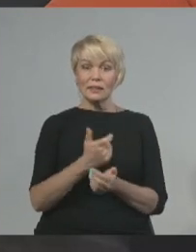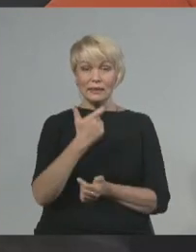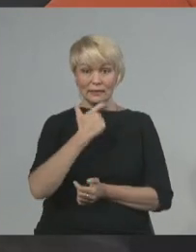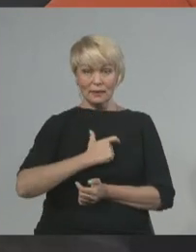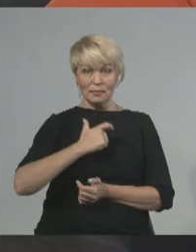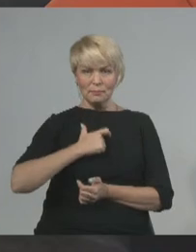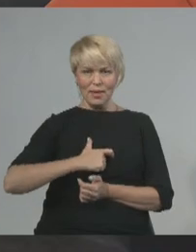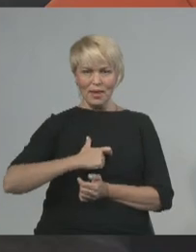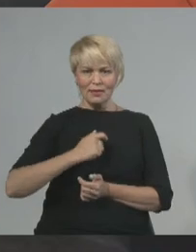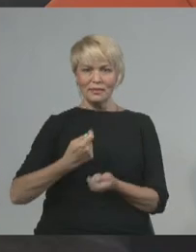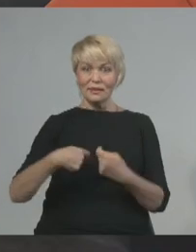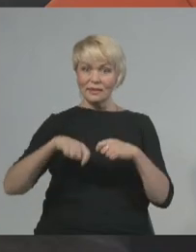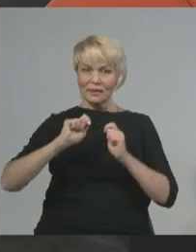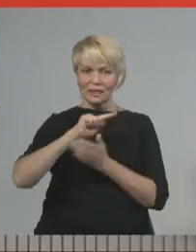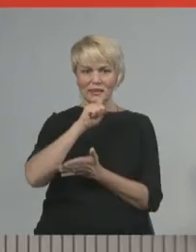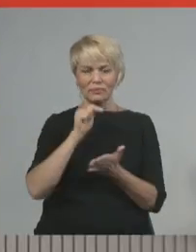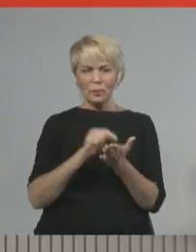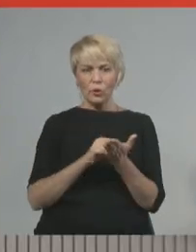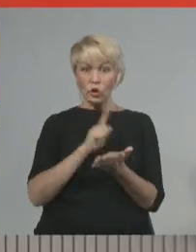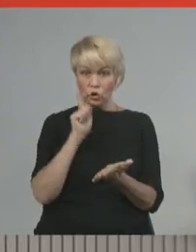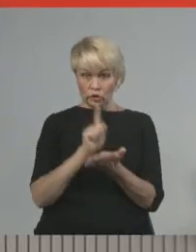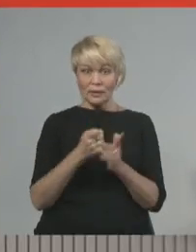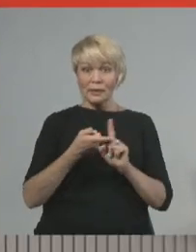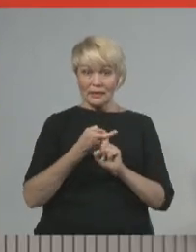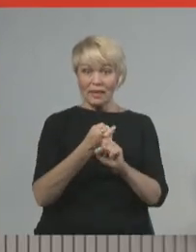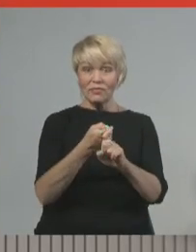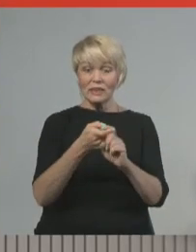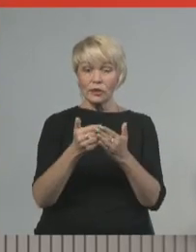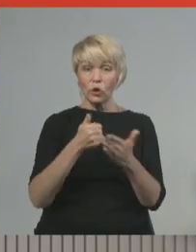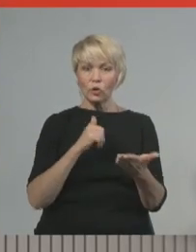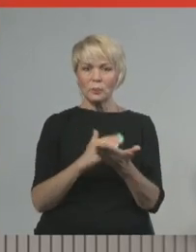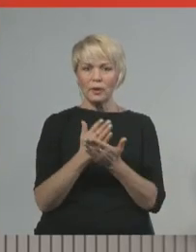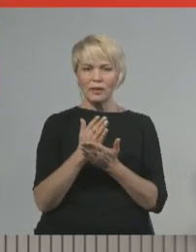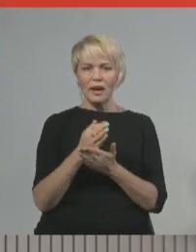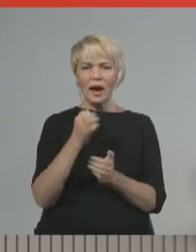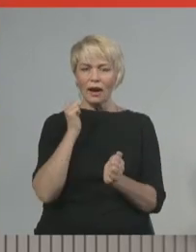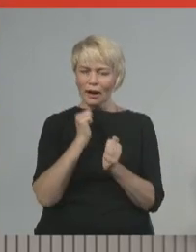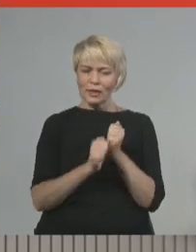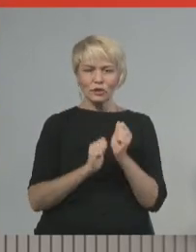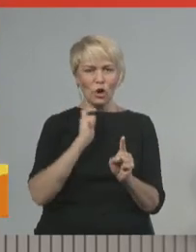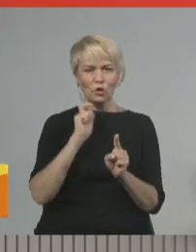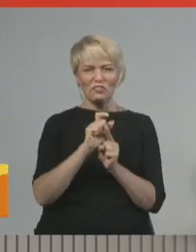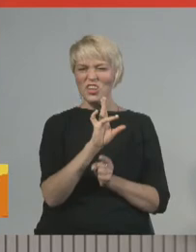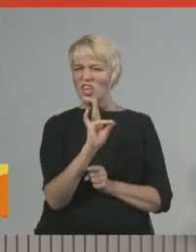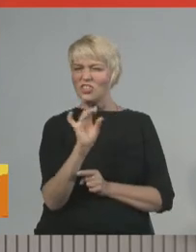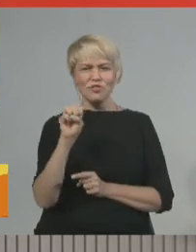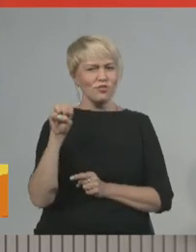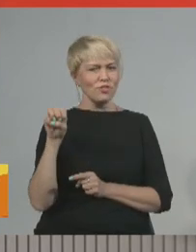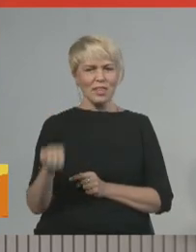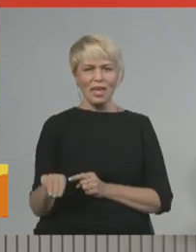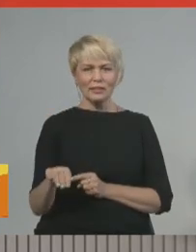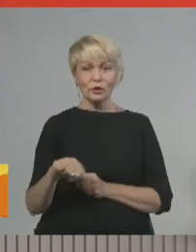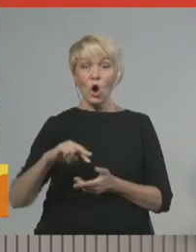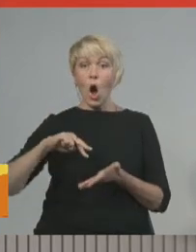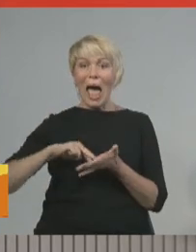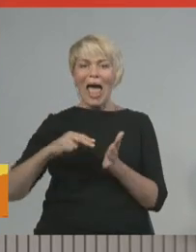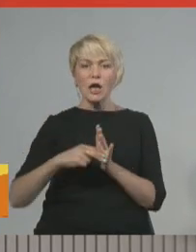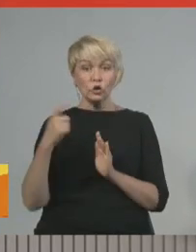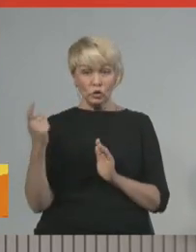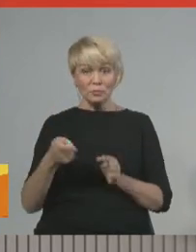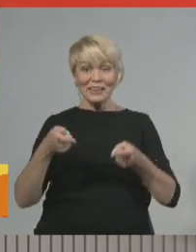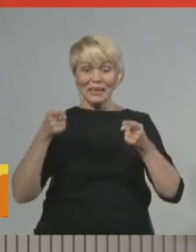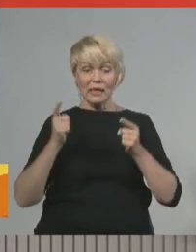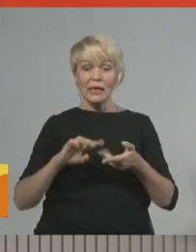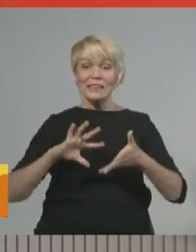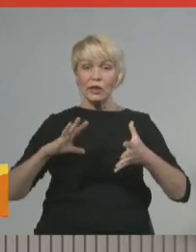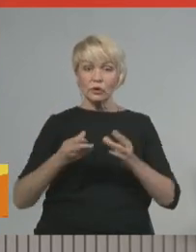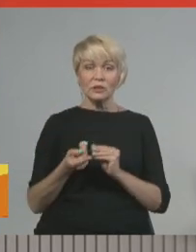if everyone asks this question whether we shall be partisan so no everyone will respond no but the reality is